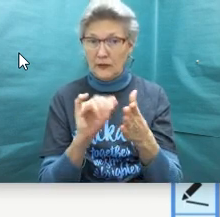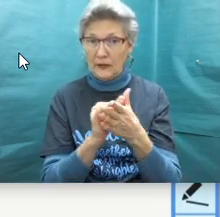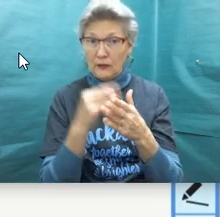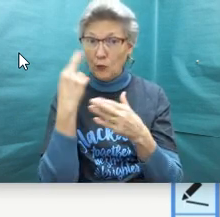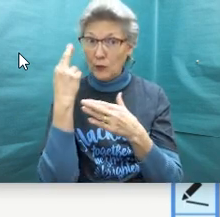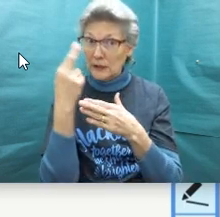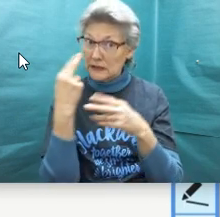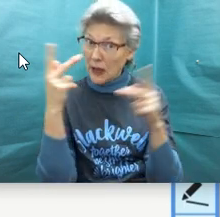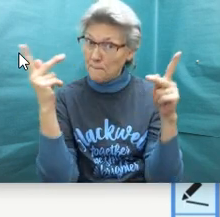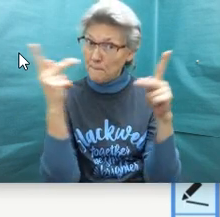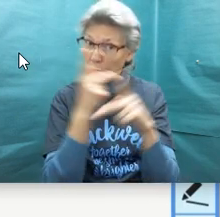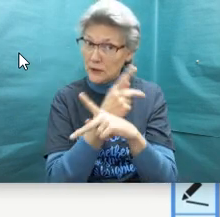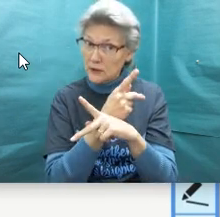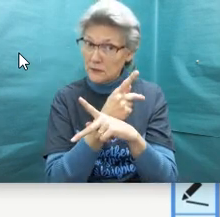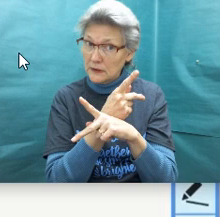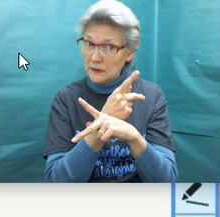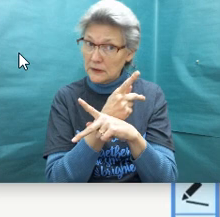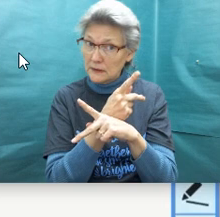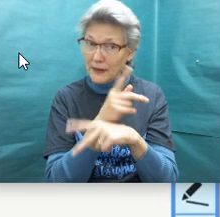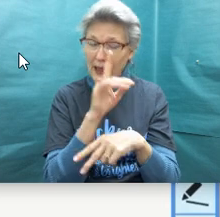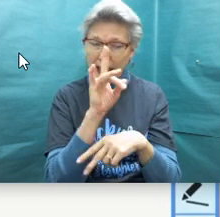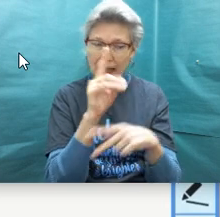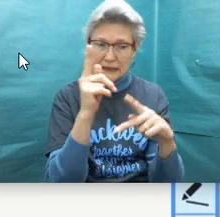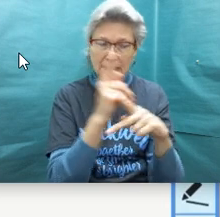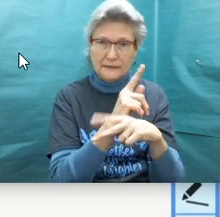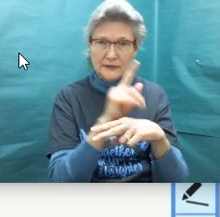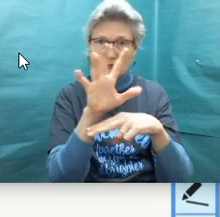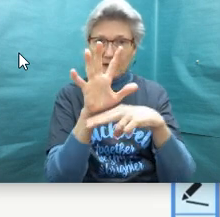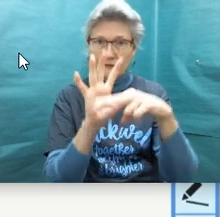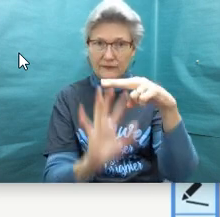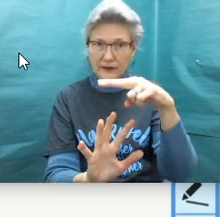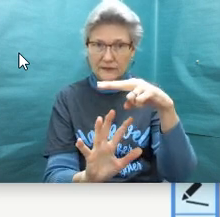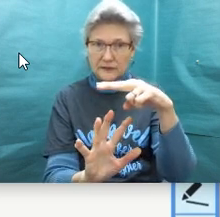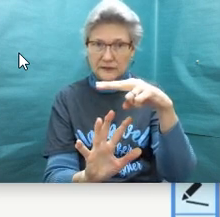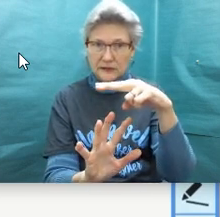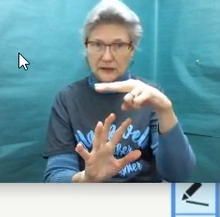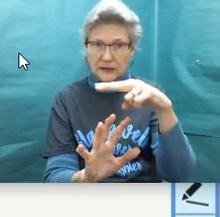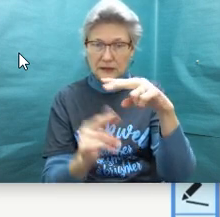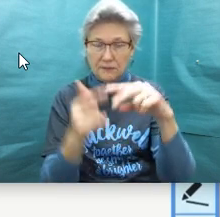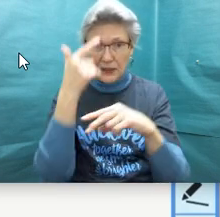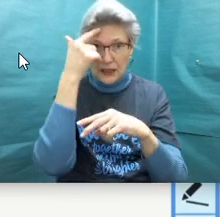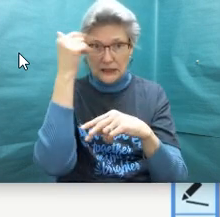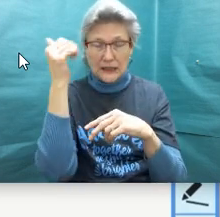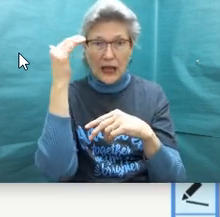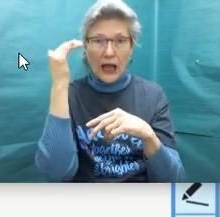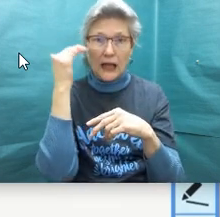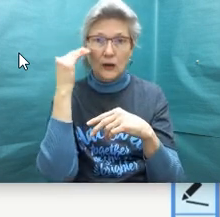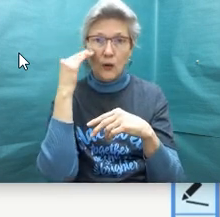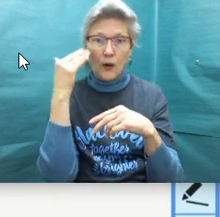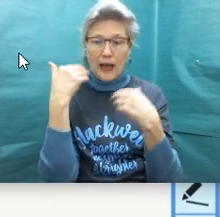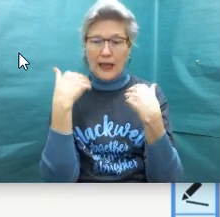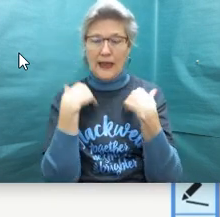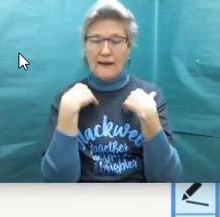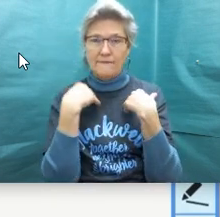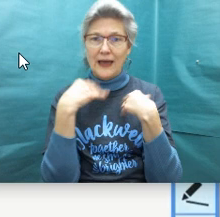reason that I multiplied my 8 times 5/5 over here is because I know